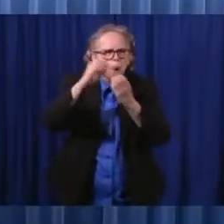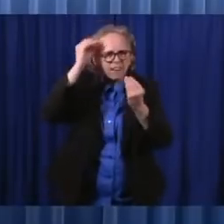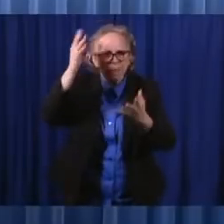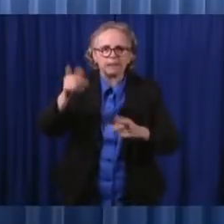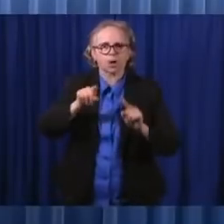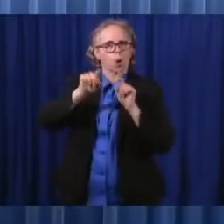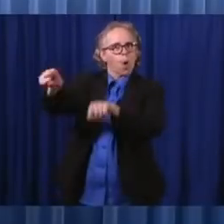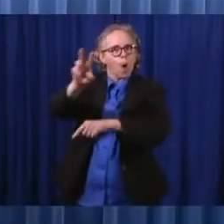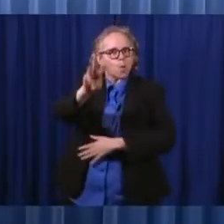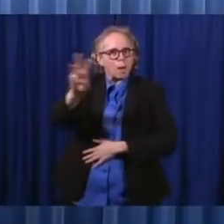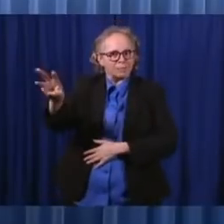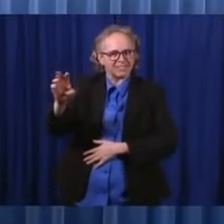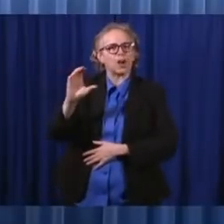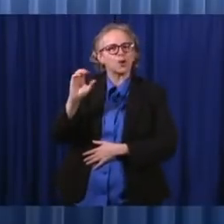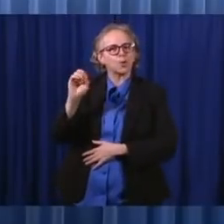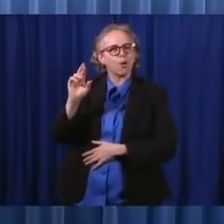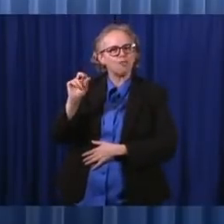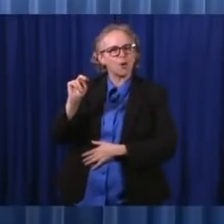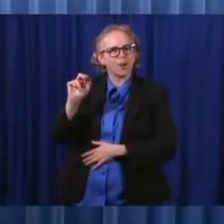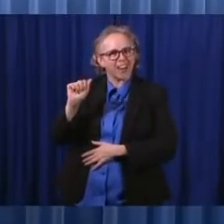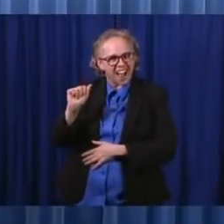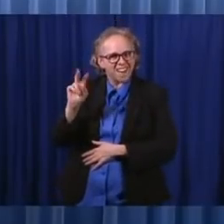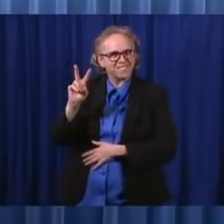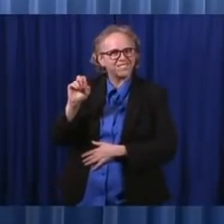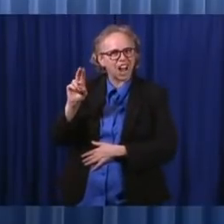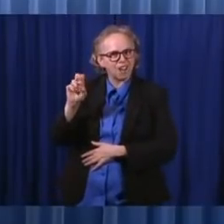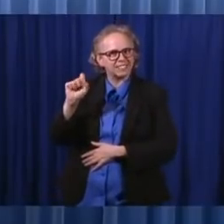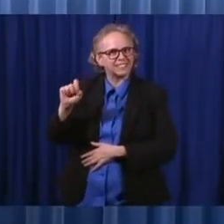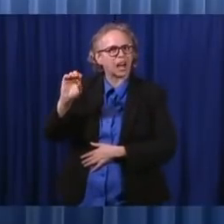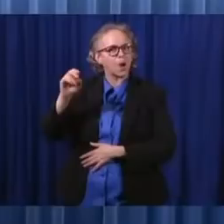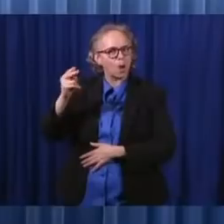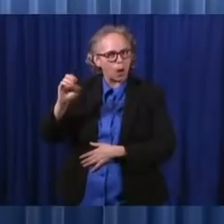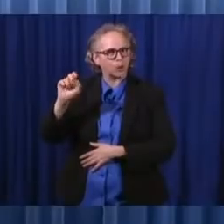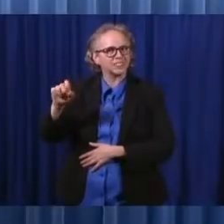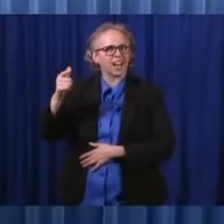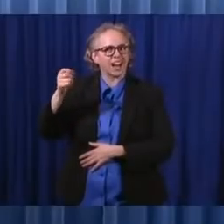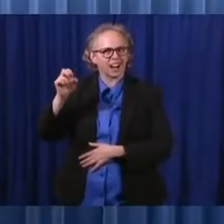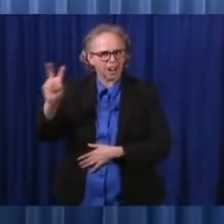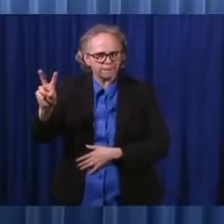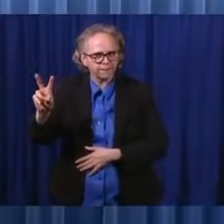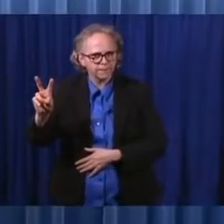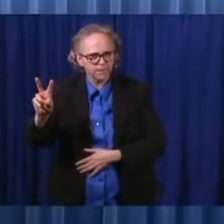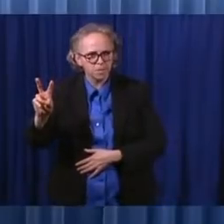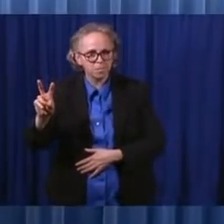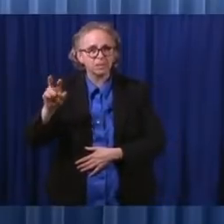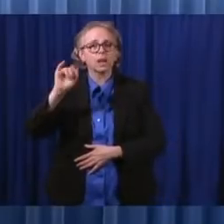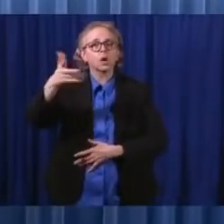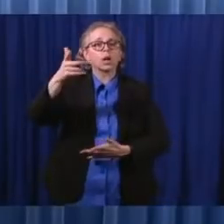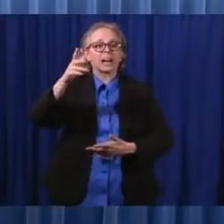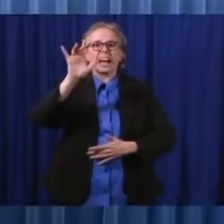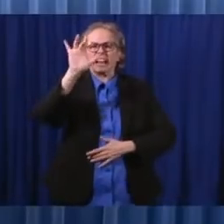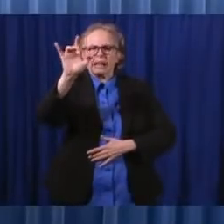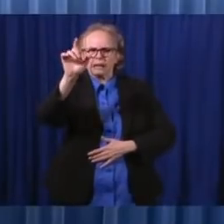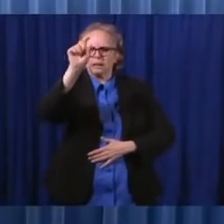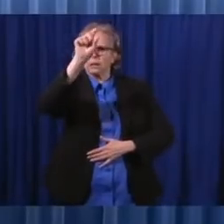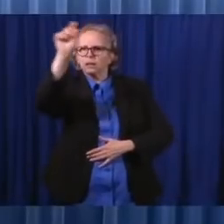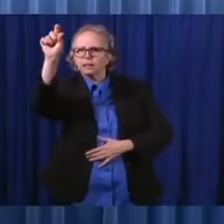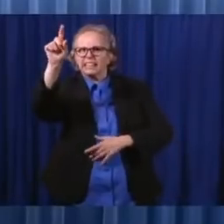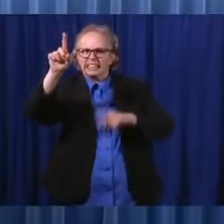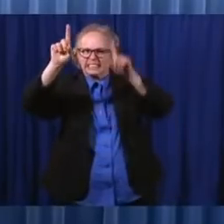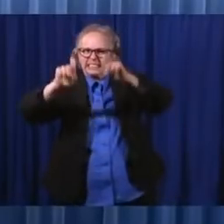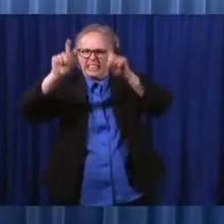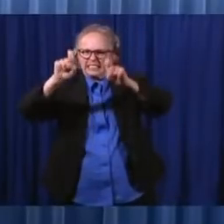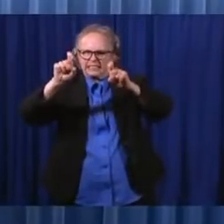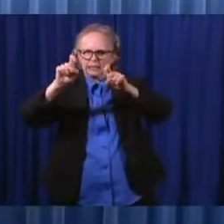coronavirus.ohio.gov, and you can click on Testing and Community Health Centers at the top of the page. There you can see the locations of